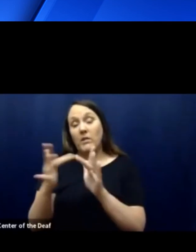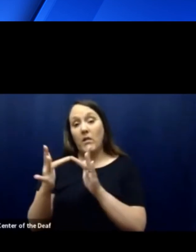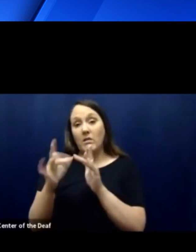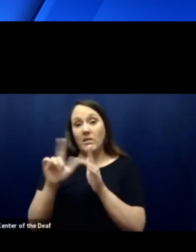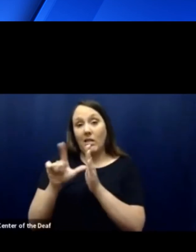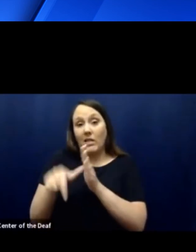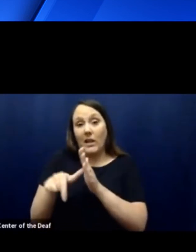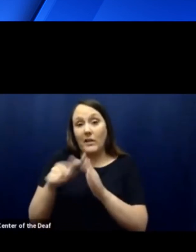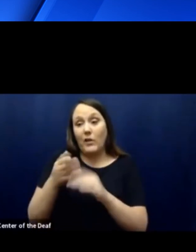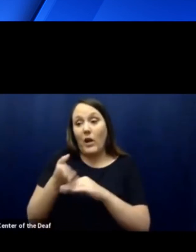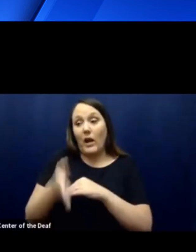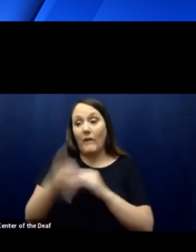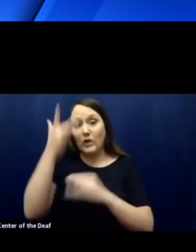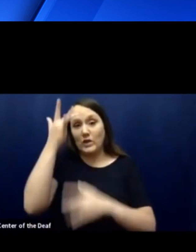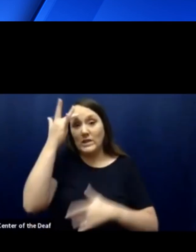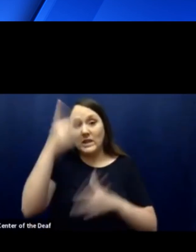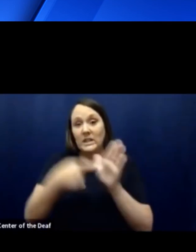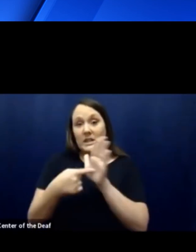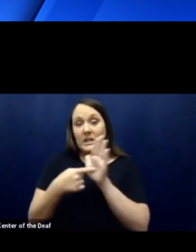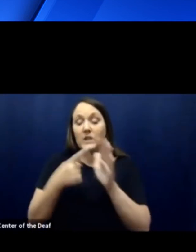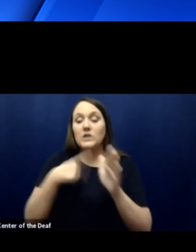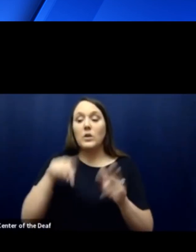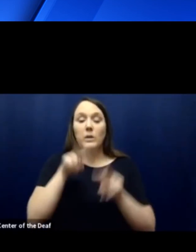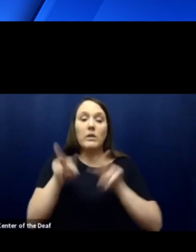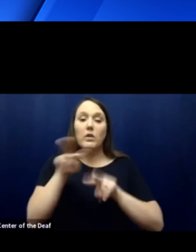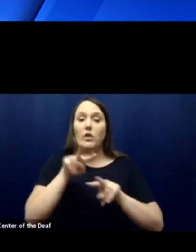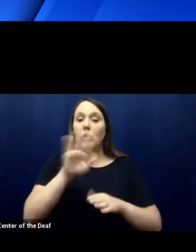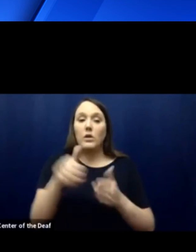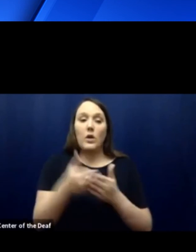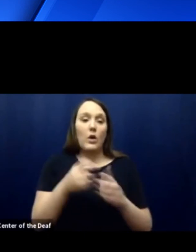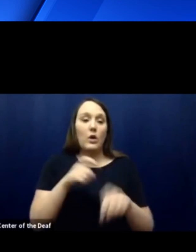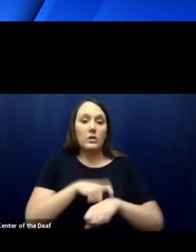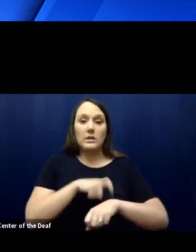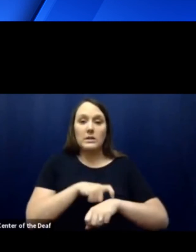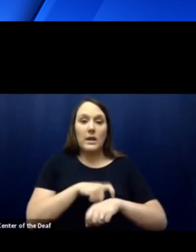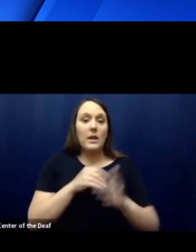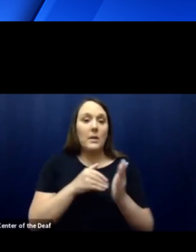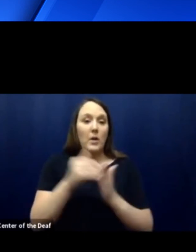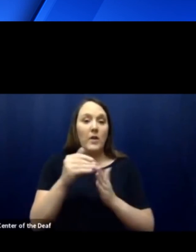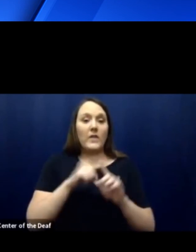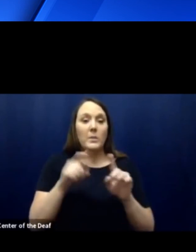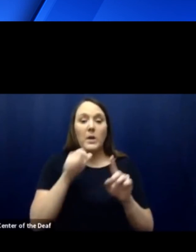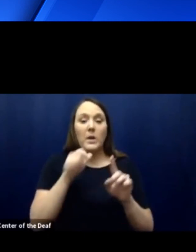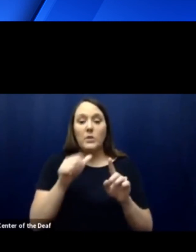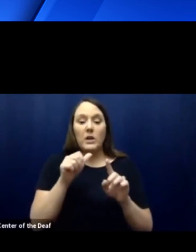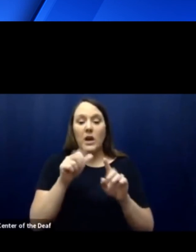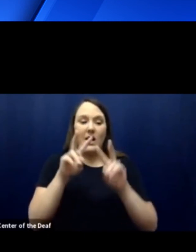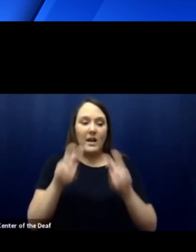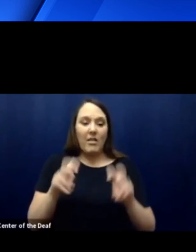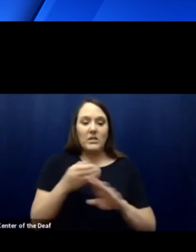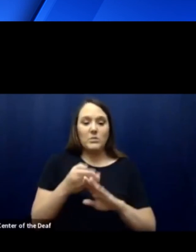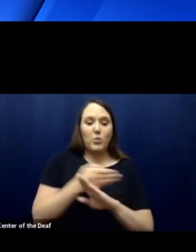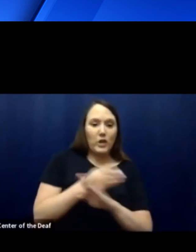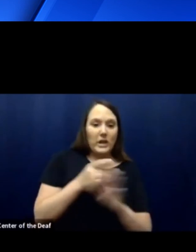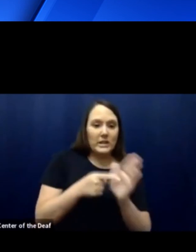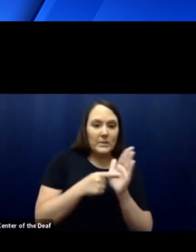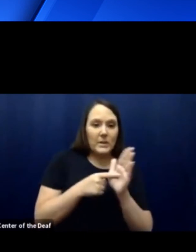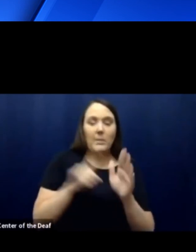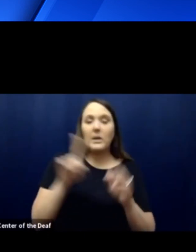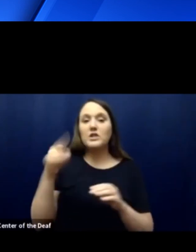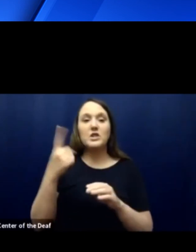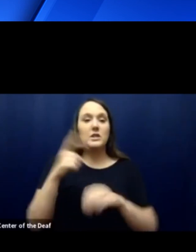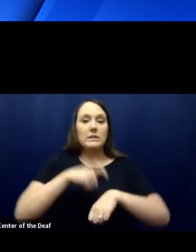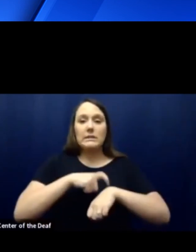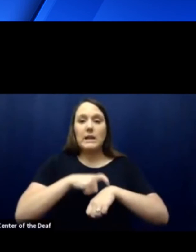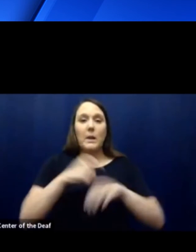So we look at it all the time. It's very important. So, but we don't really look at it that way. That's just the period of exposure. And when you say